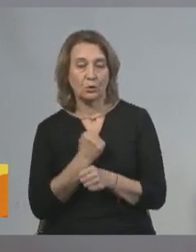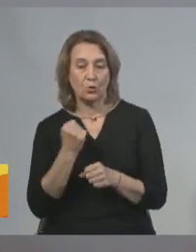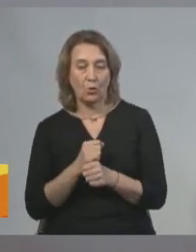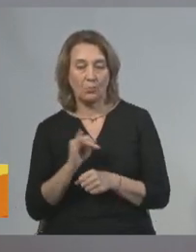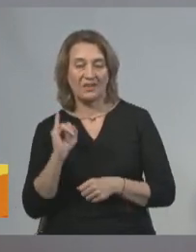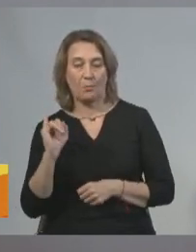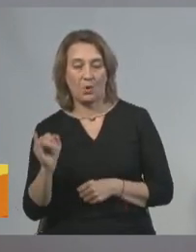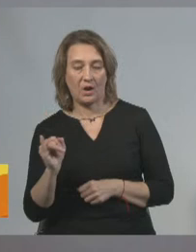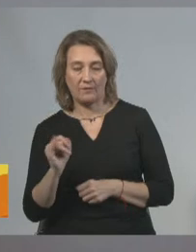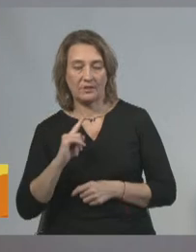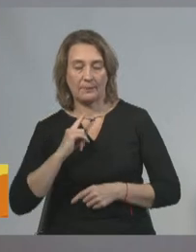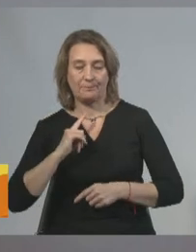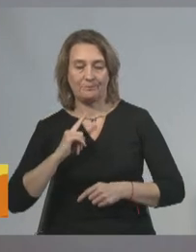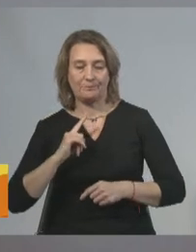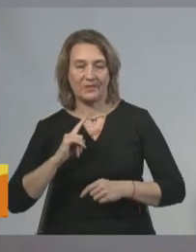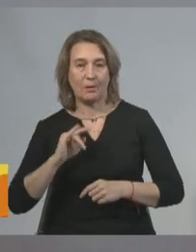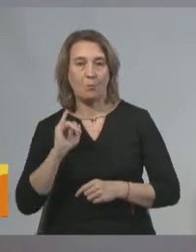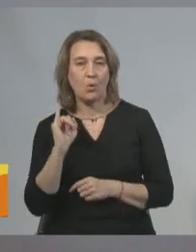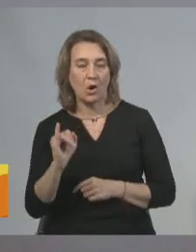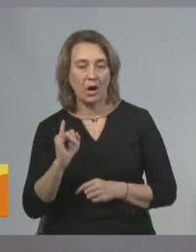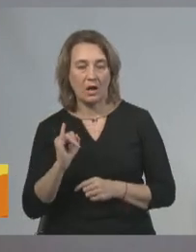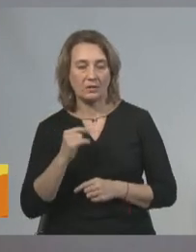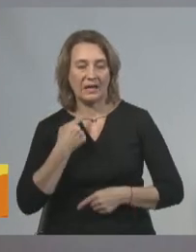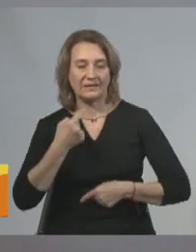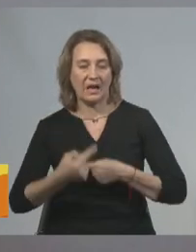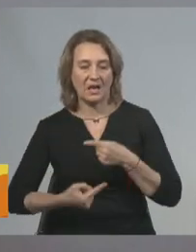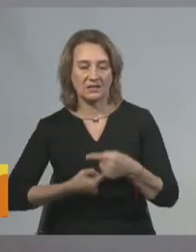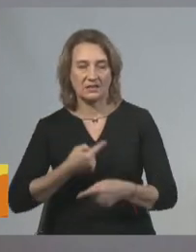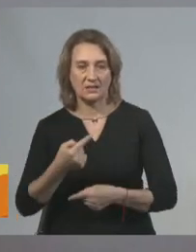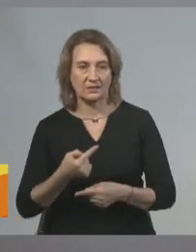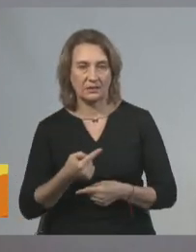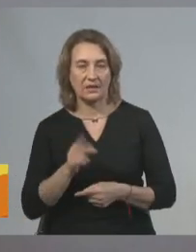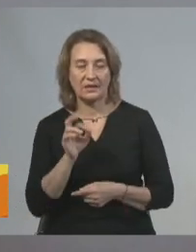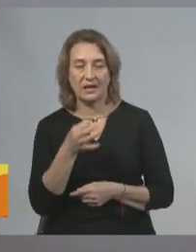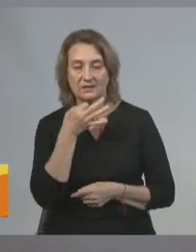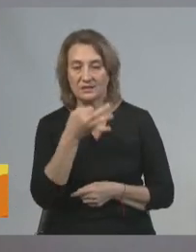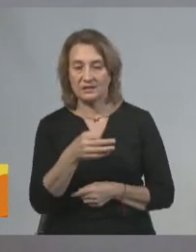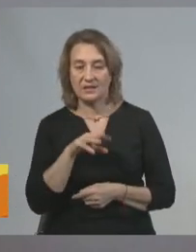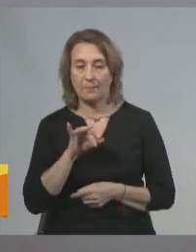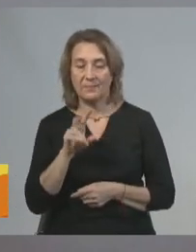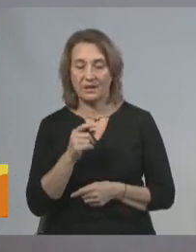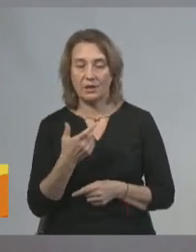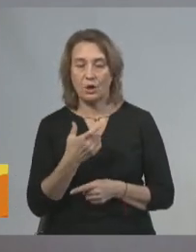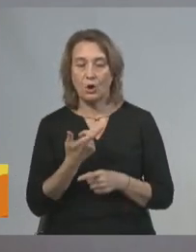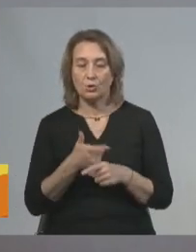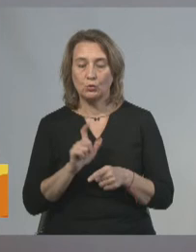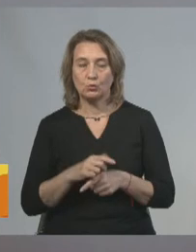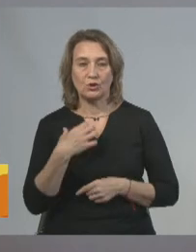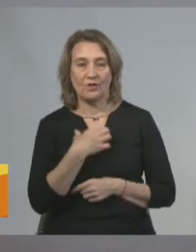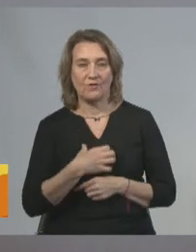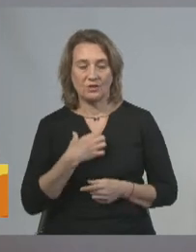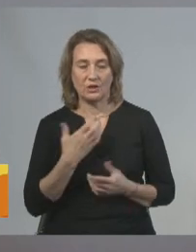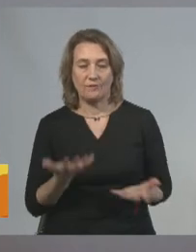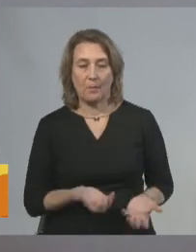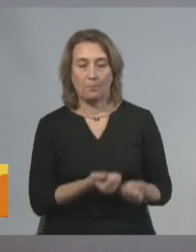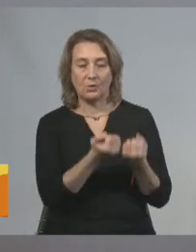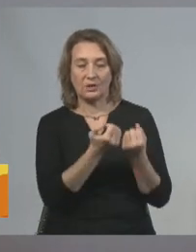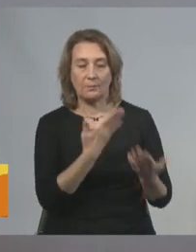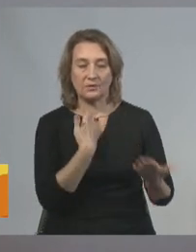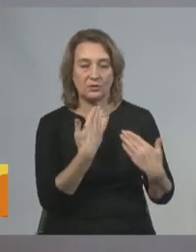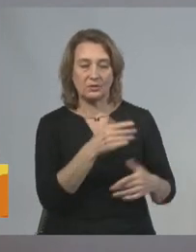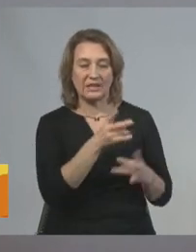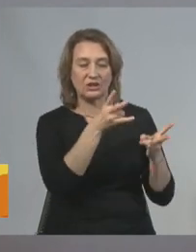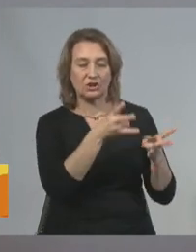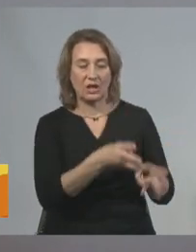as mila mentioned some kind of relationship with with uh survivors with uh maybe her family but